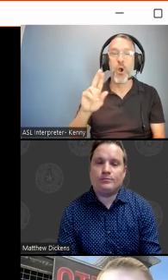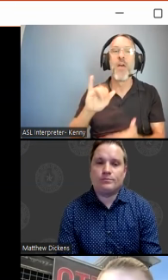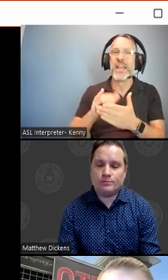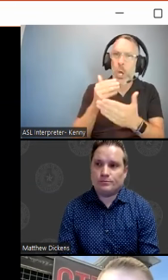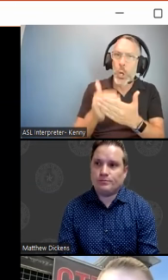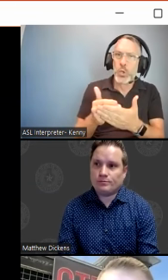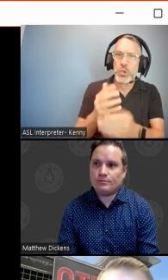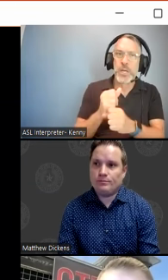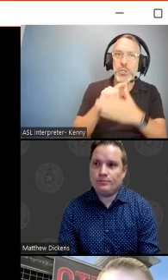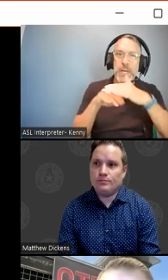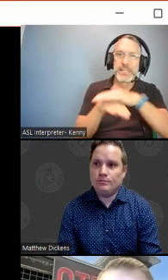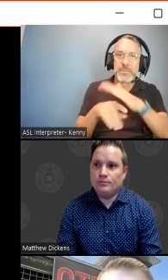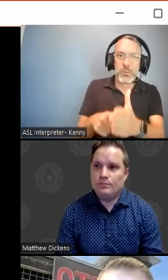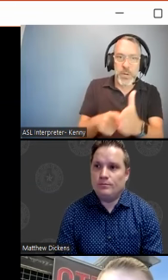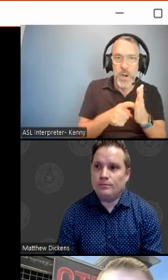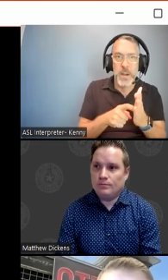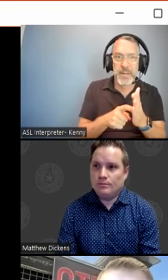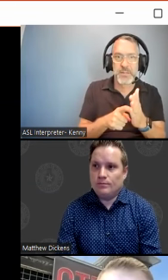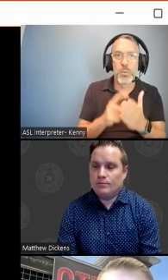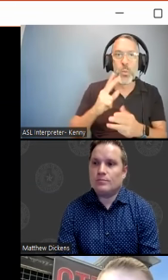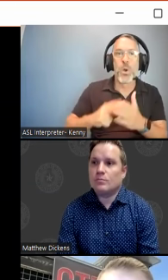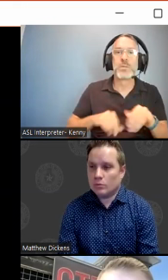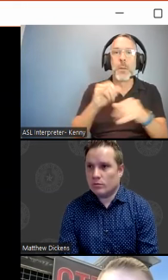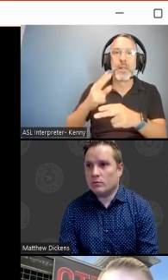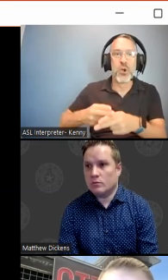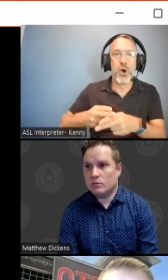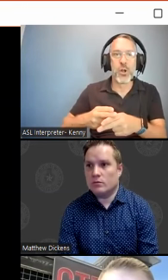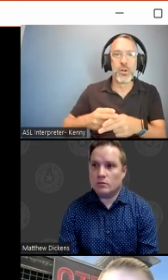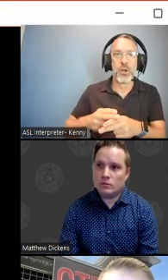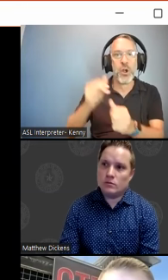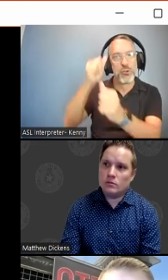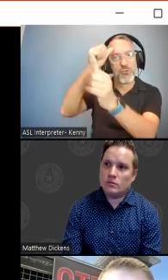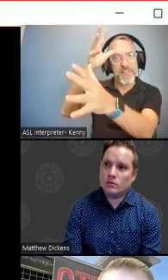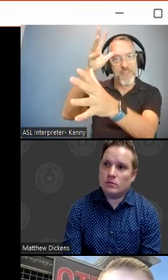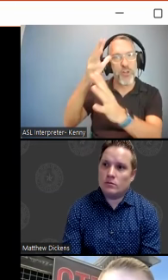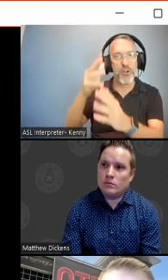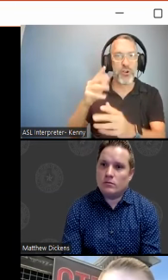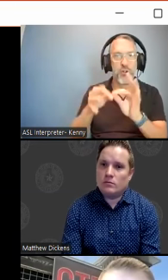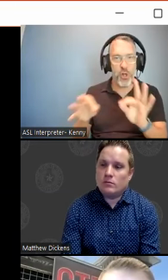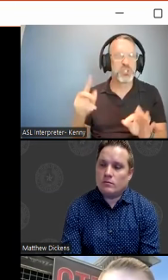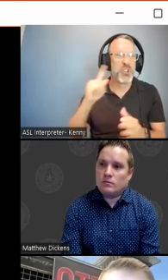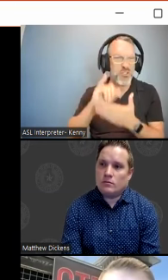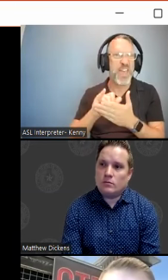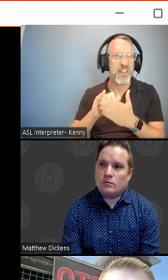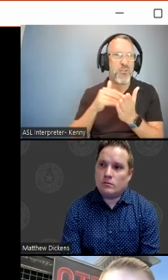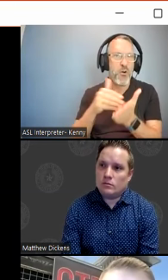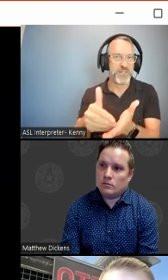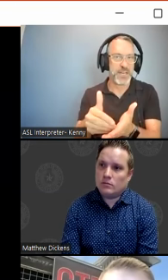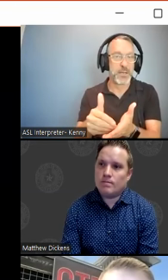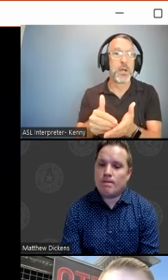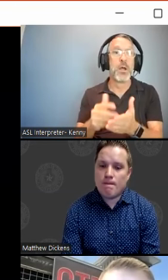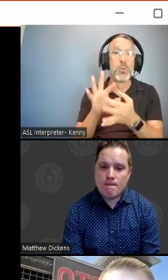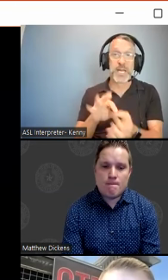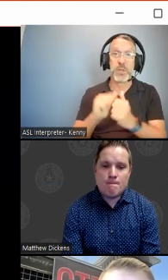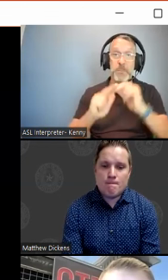gonna get to accessibility requirements to what's commonly referred to as grandfather clause. We hear that one a lot. Because when it comes to